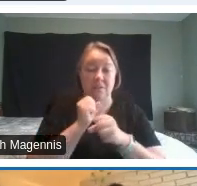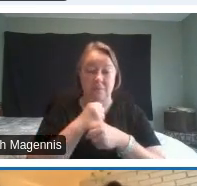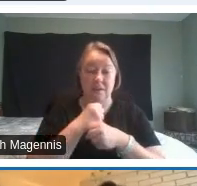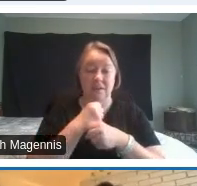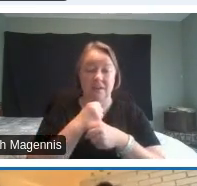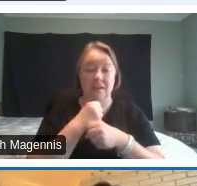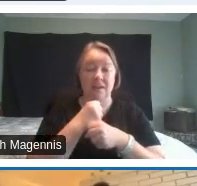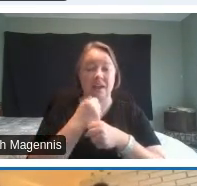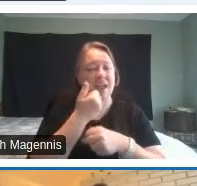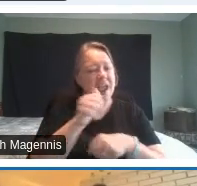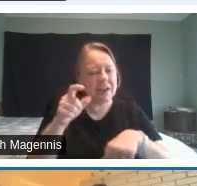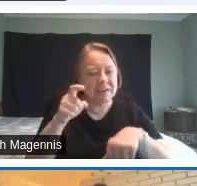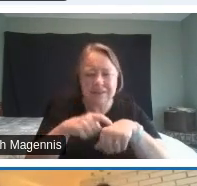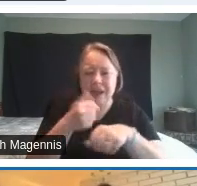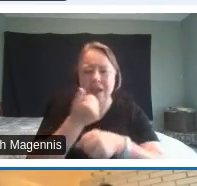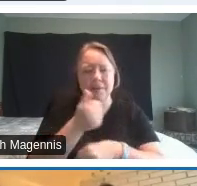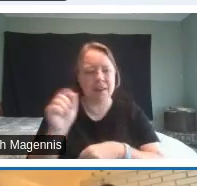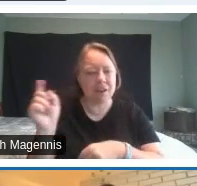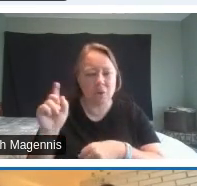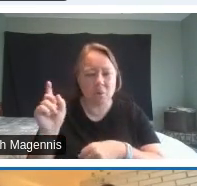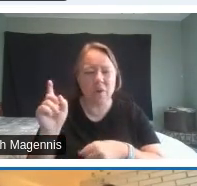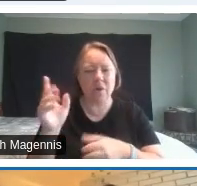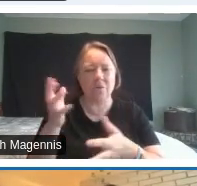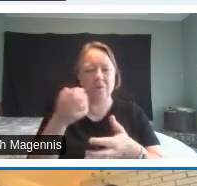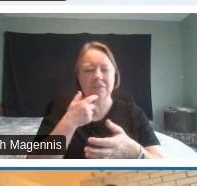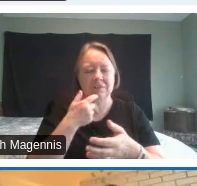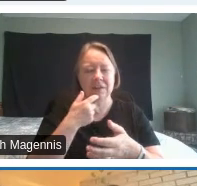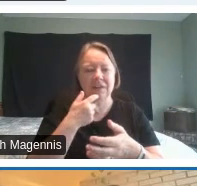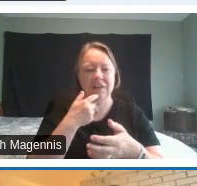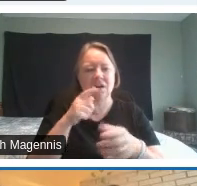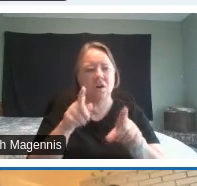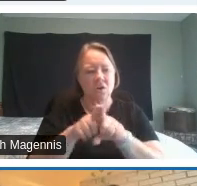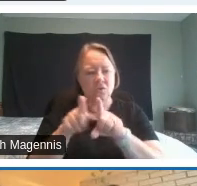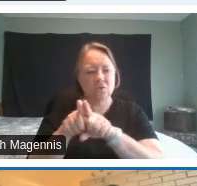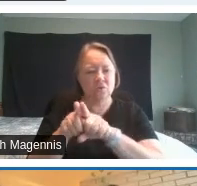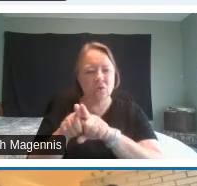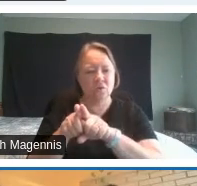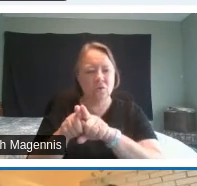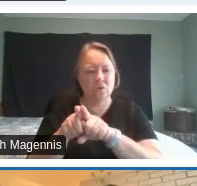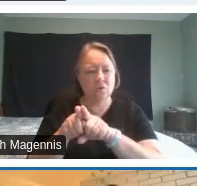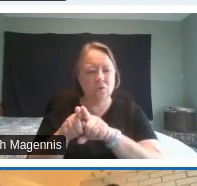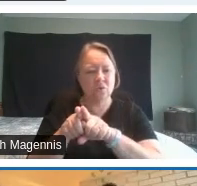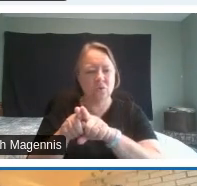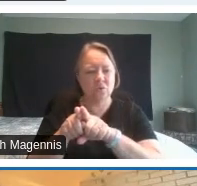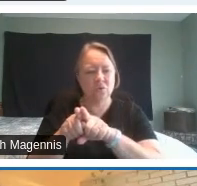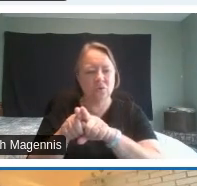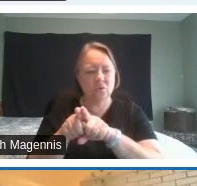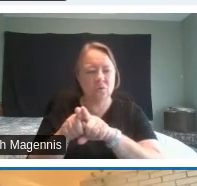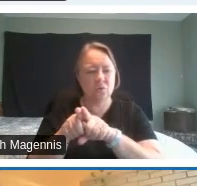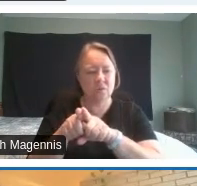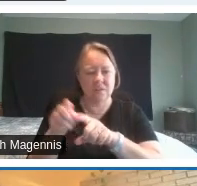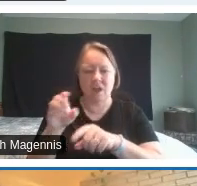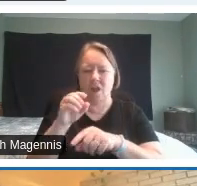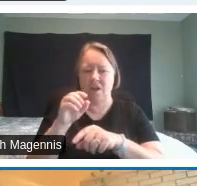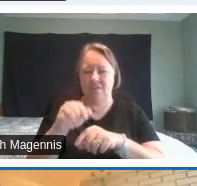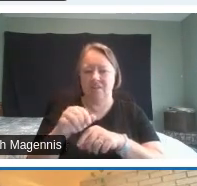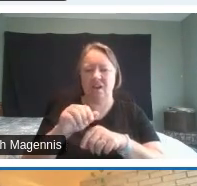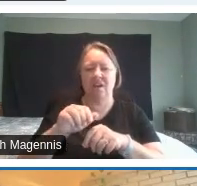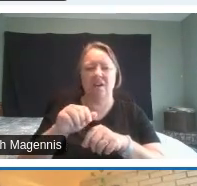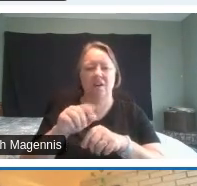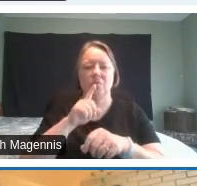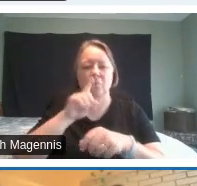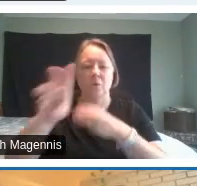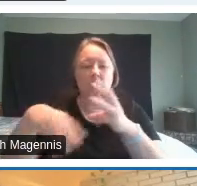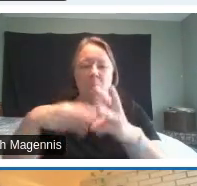anytime, anywhere, as we like to say, and also, bringing the offline world to